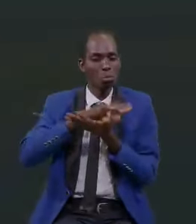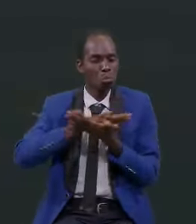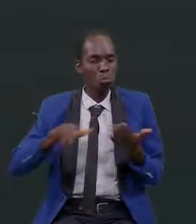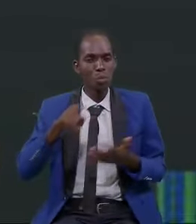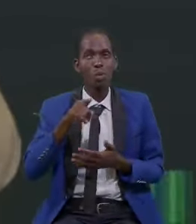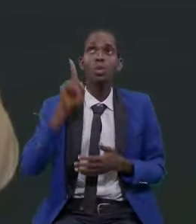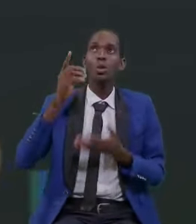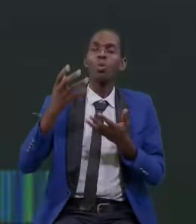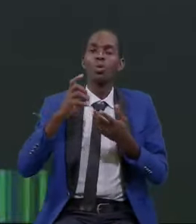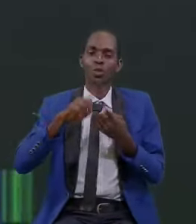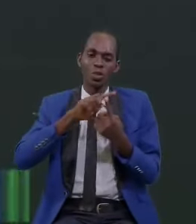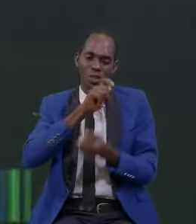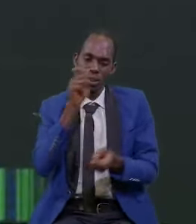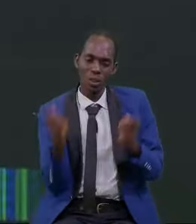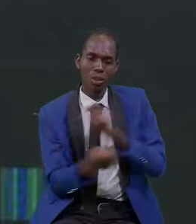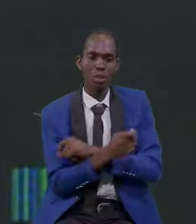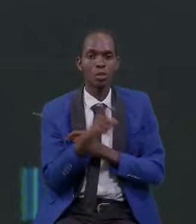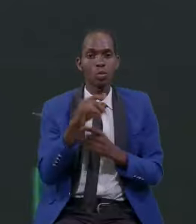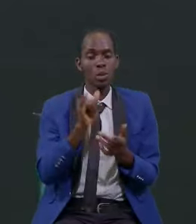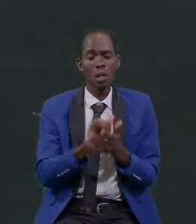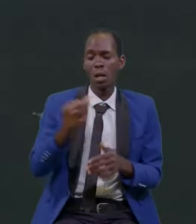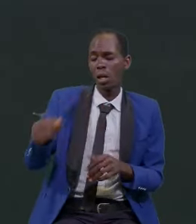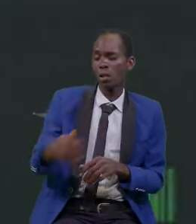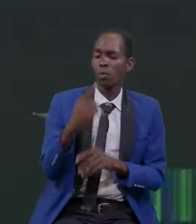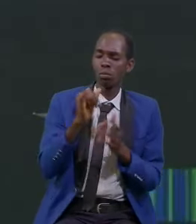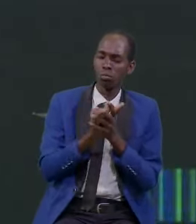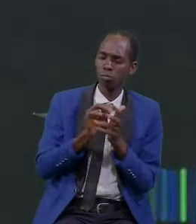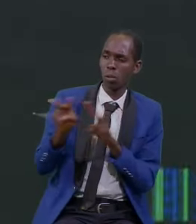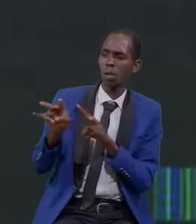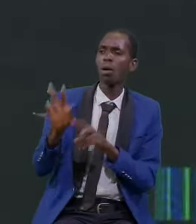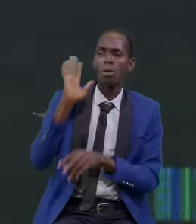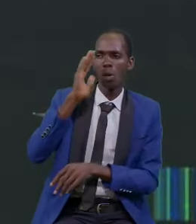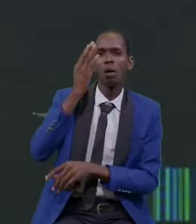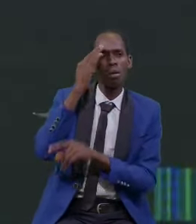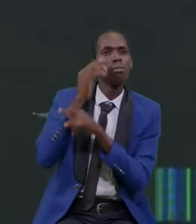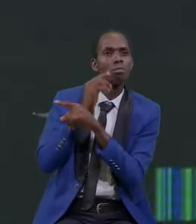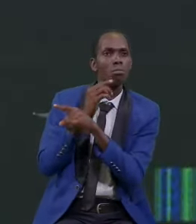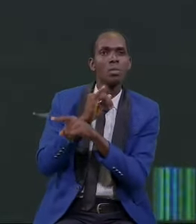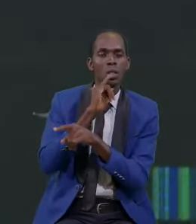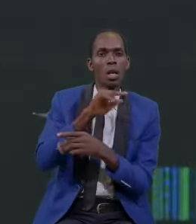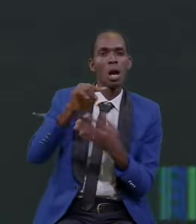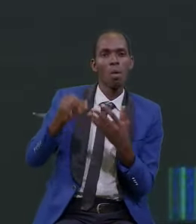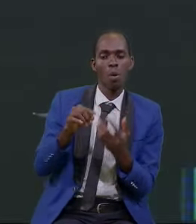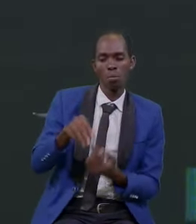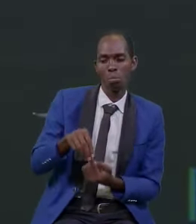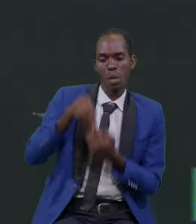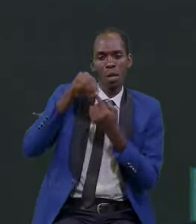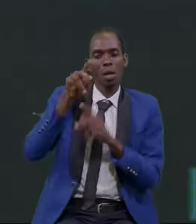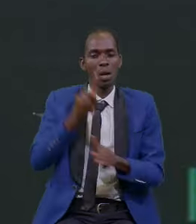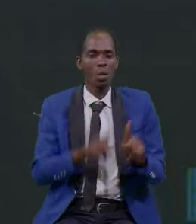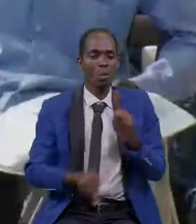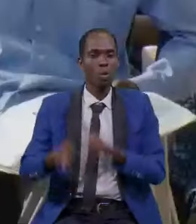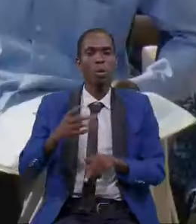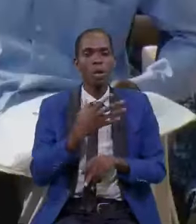transform you that anybody that sees you will know that's one of the peculiar people and they're zealous of